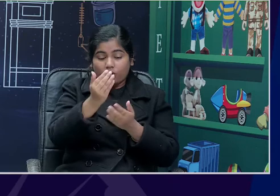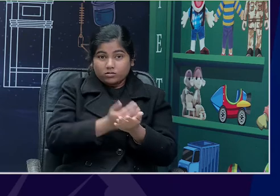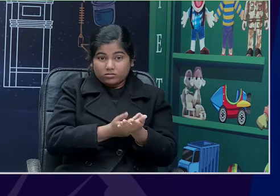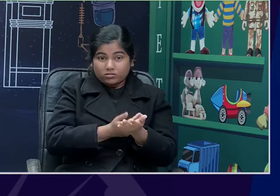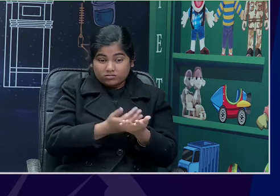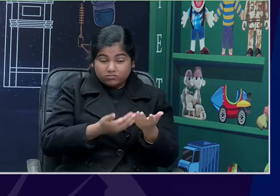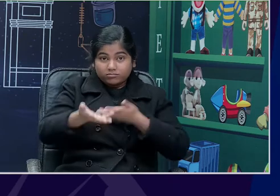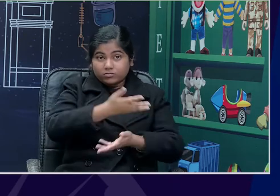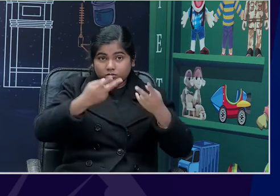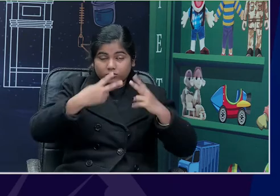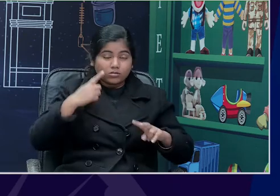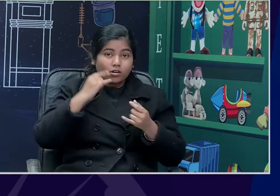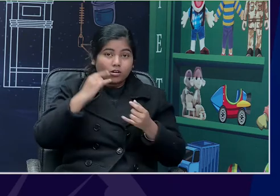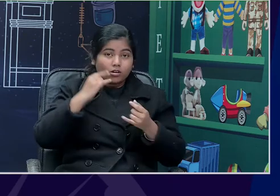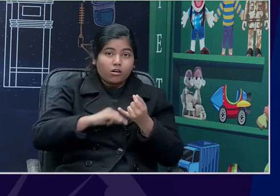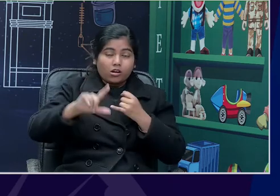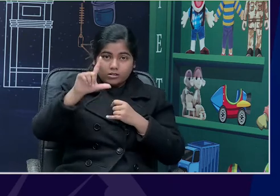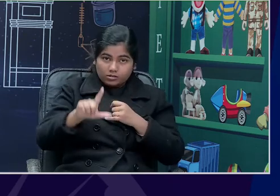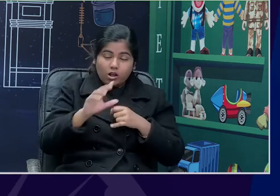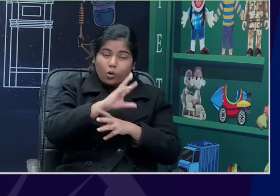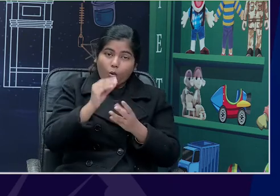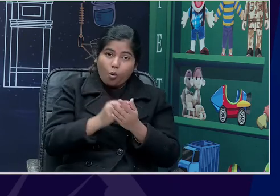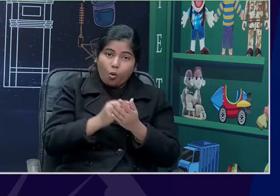Thank you.